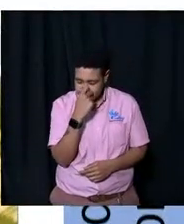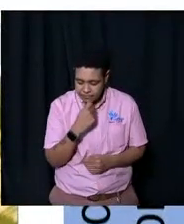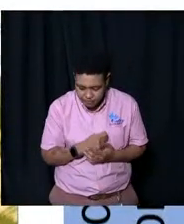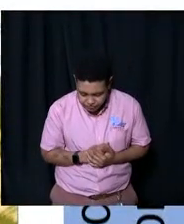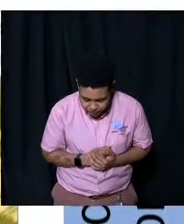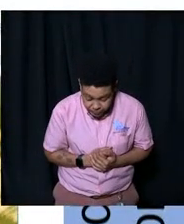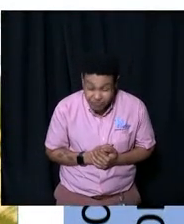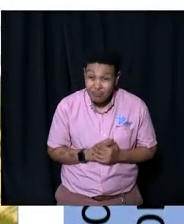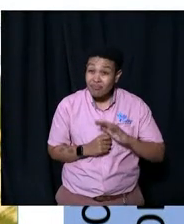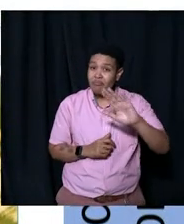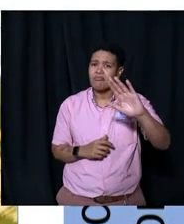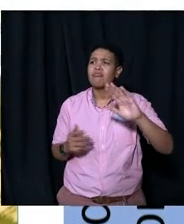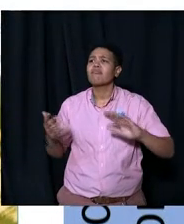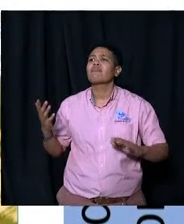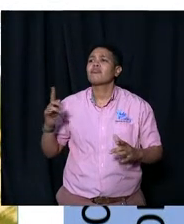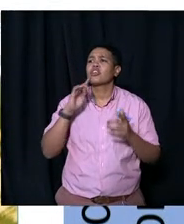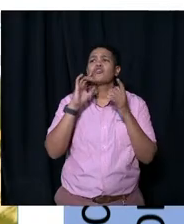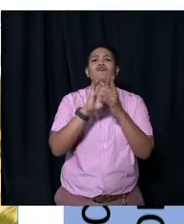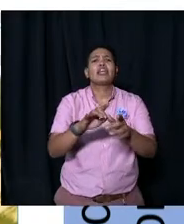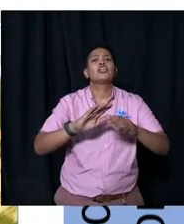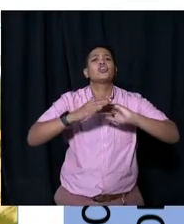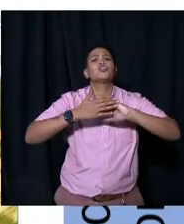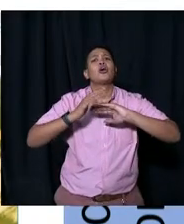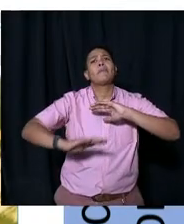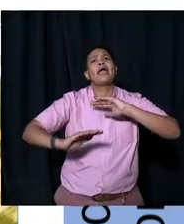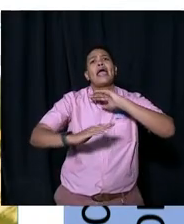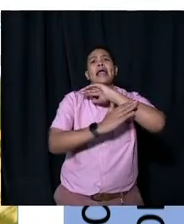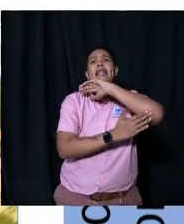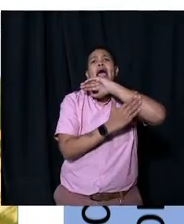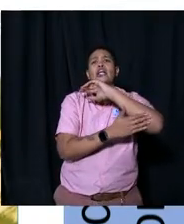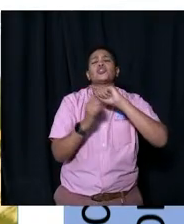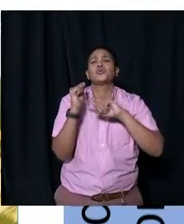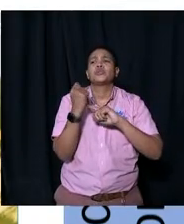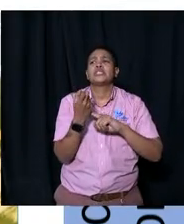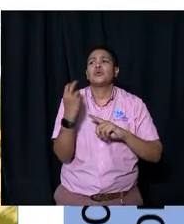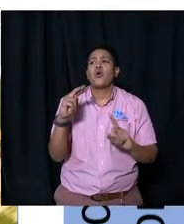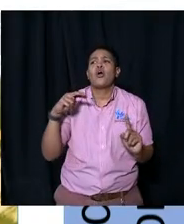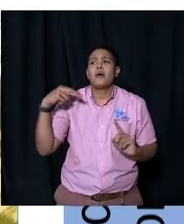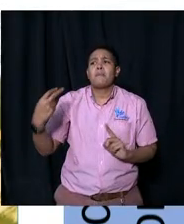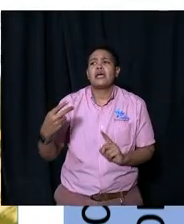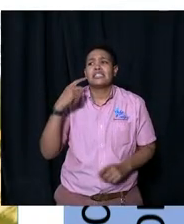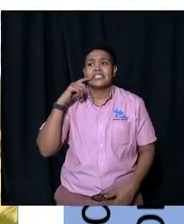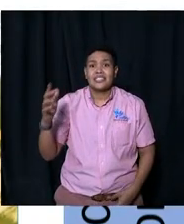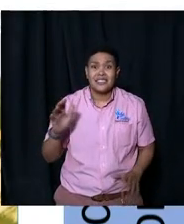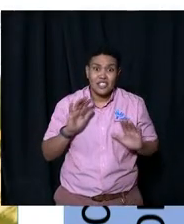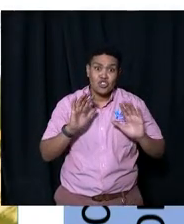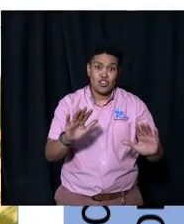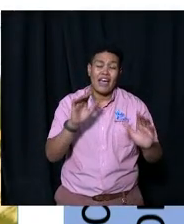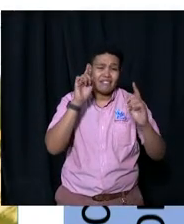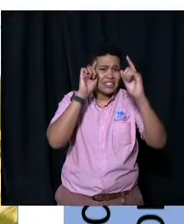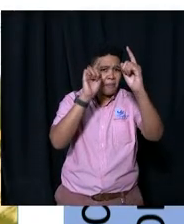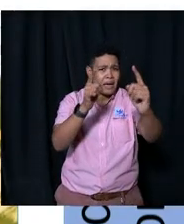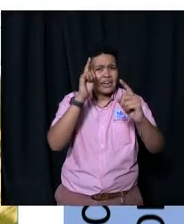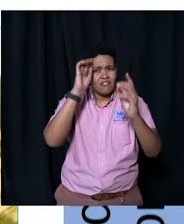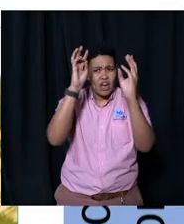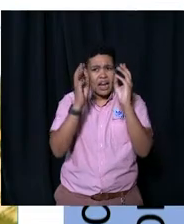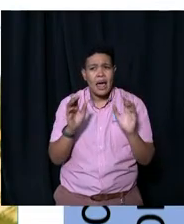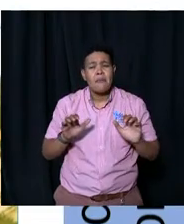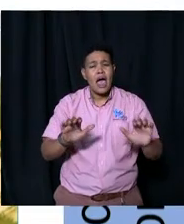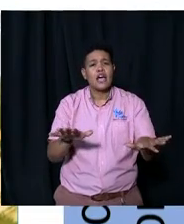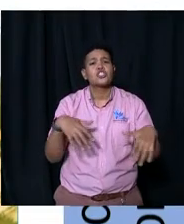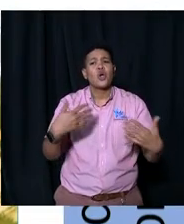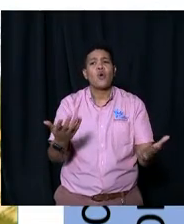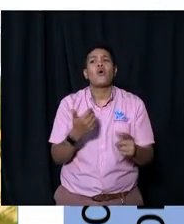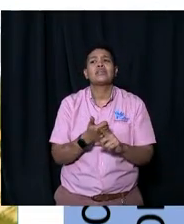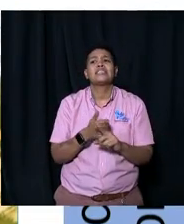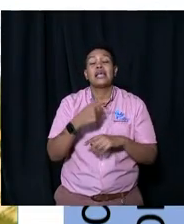So pertaining to Jamaica's national circumstance or context, the drivers of the mandate for climate action are the